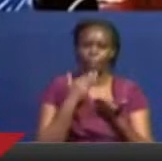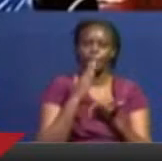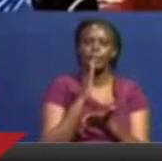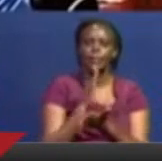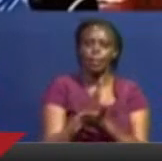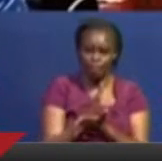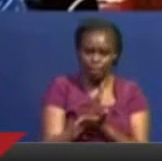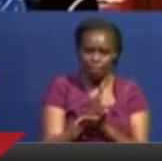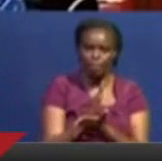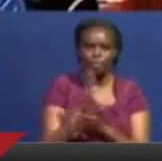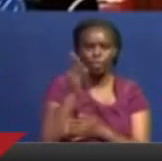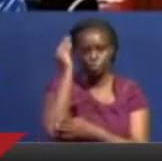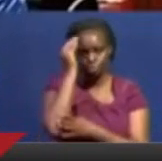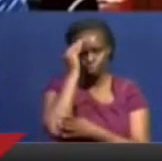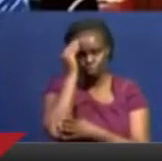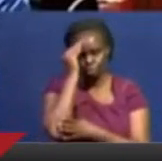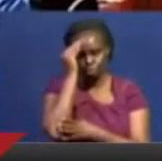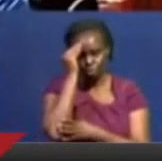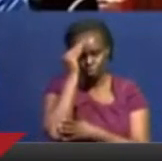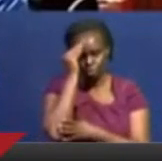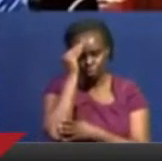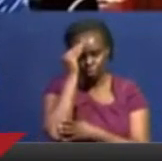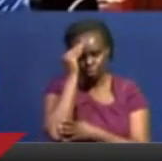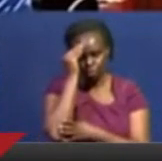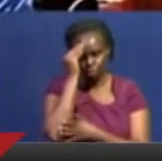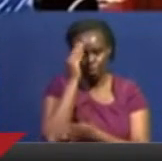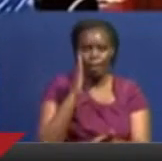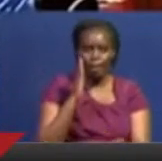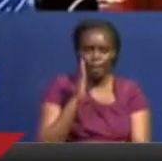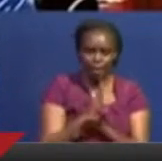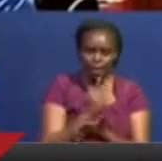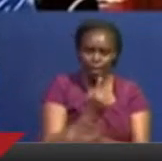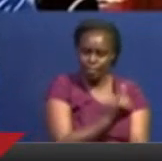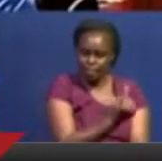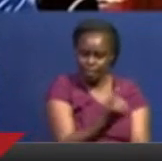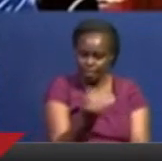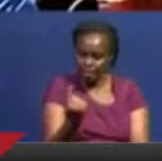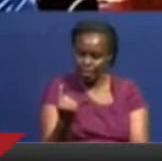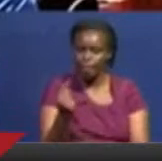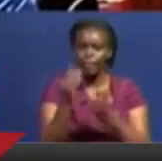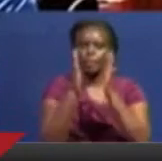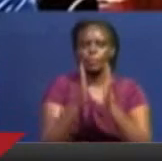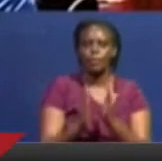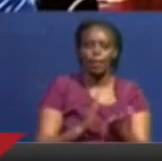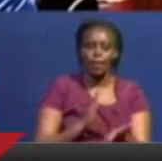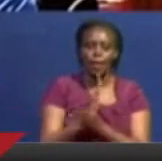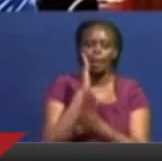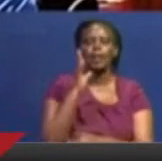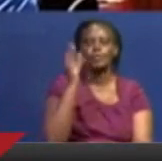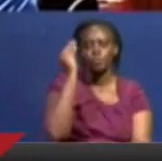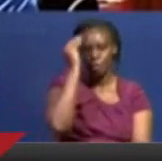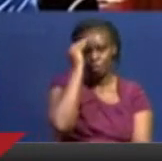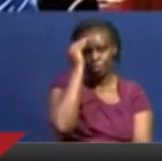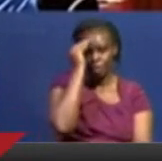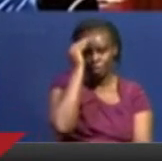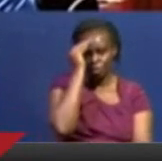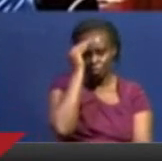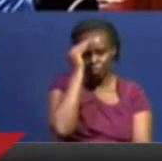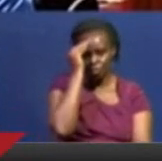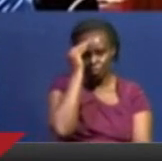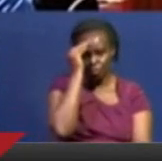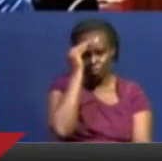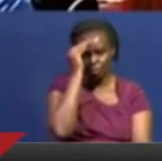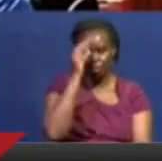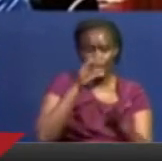right to education. This guarantees every person the right to education.